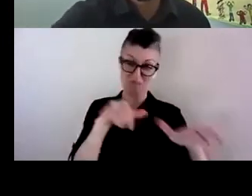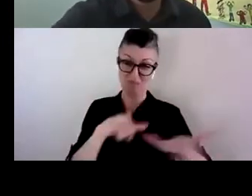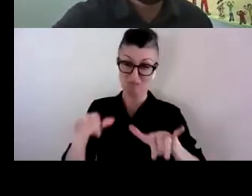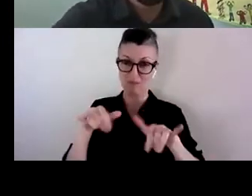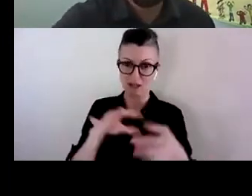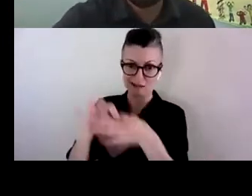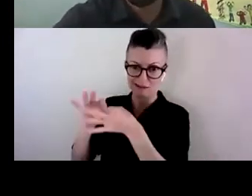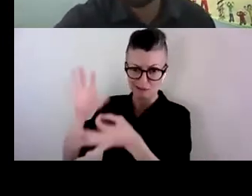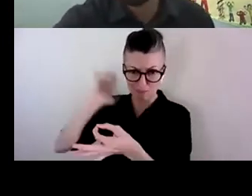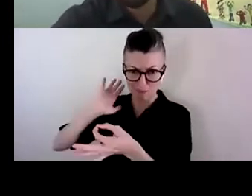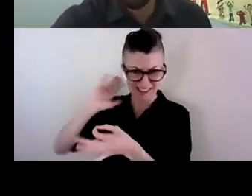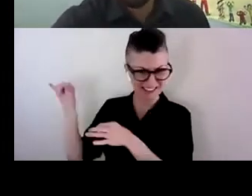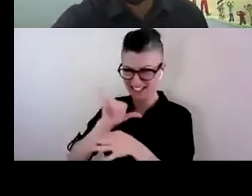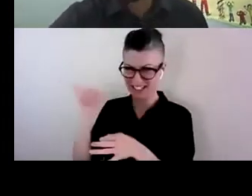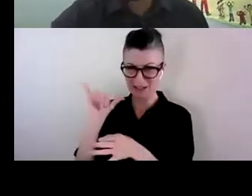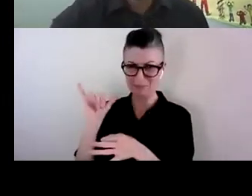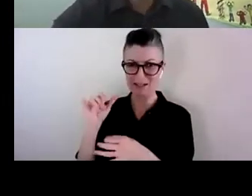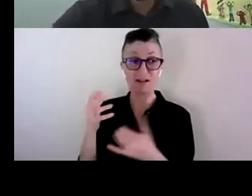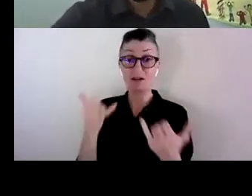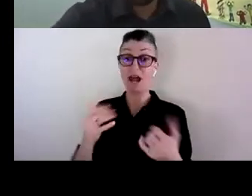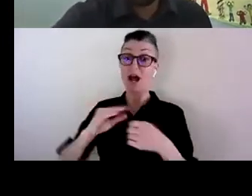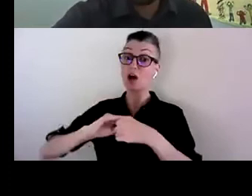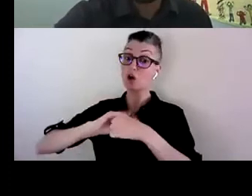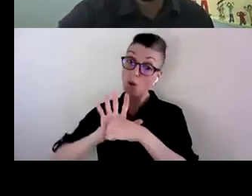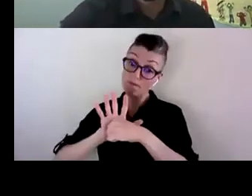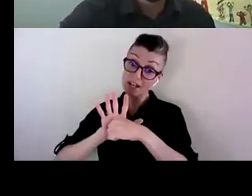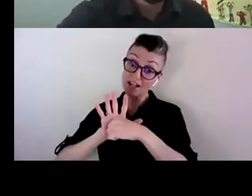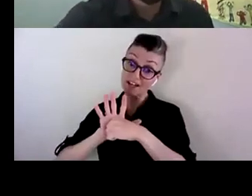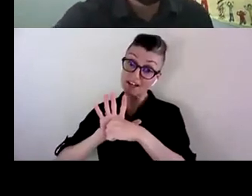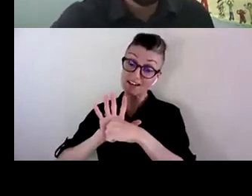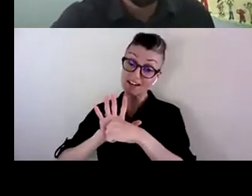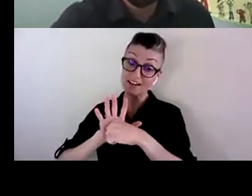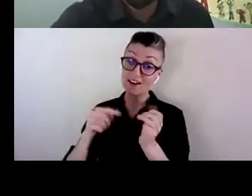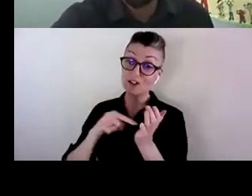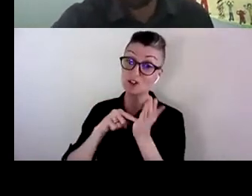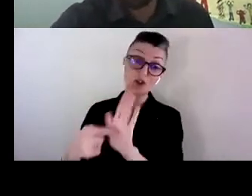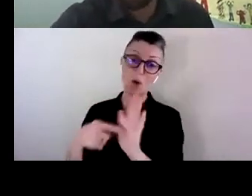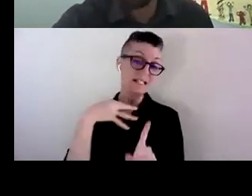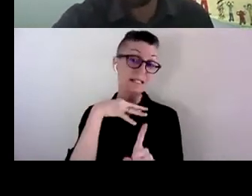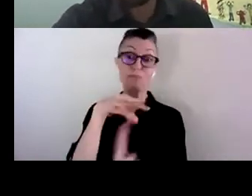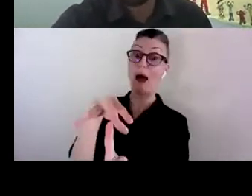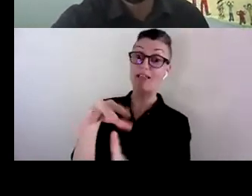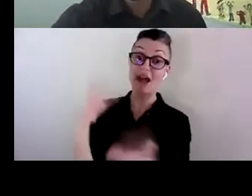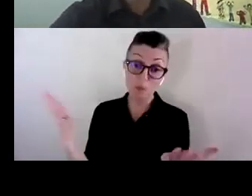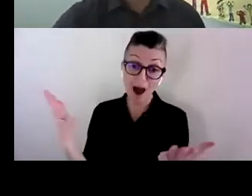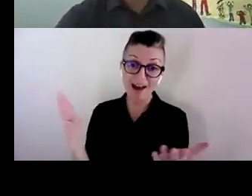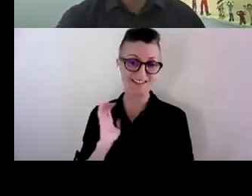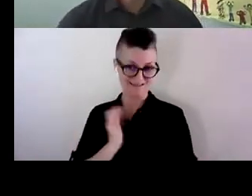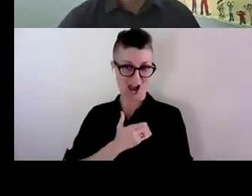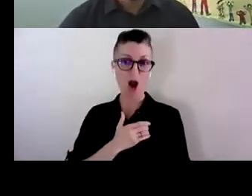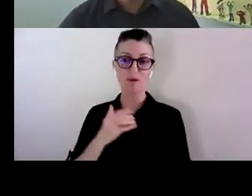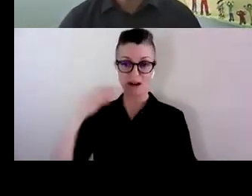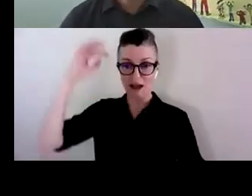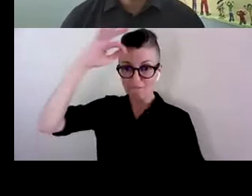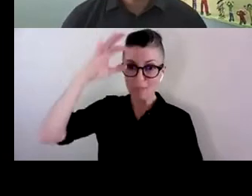put a spotlight on is the fact that Filipino nurses dominate the nursing profession in this country, therefore putting them and their families